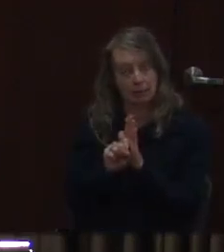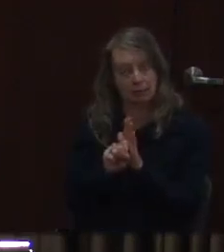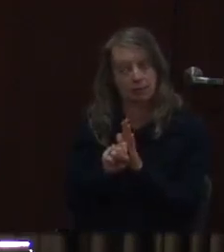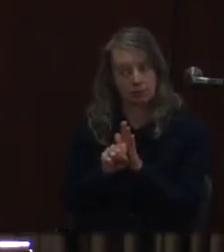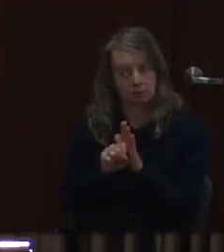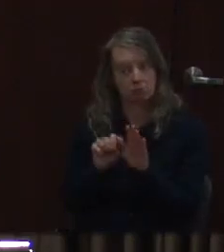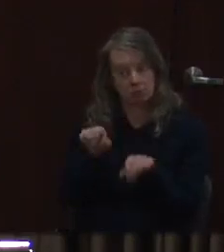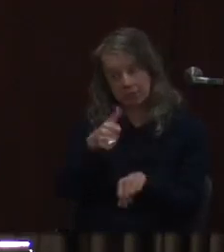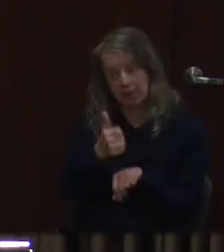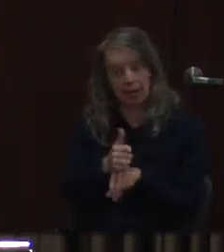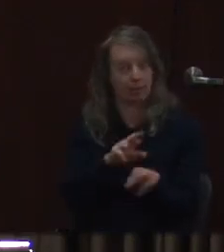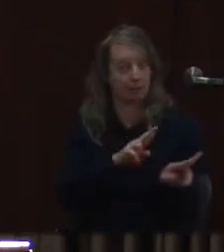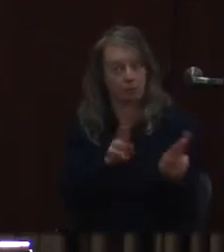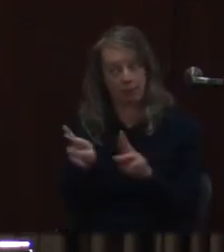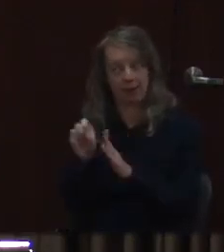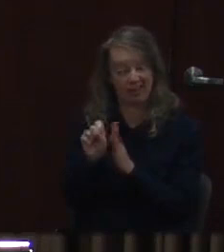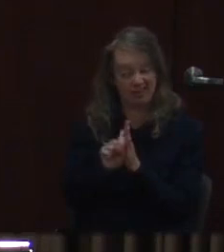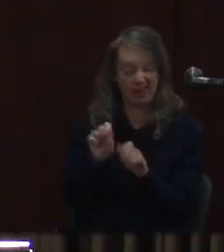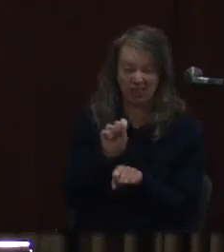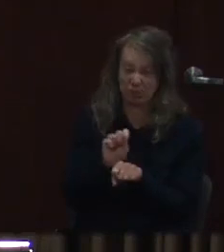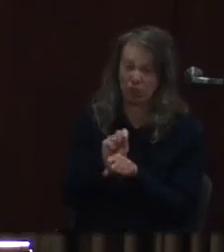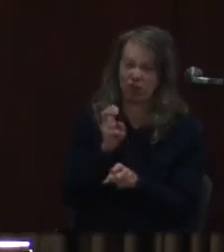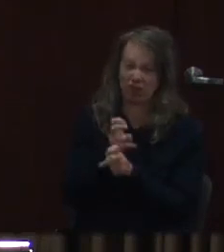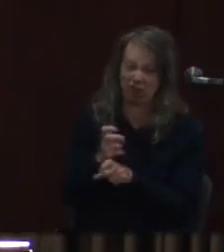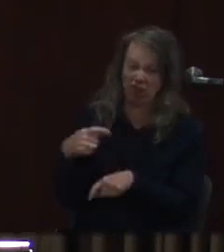pretty tirelessly on that to get that